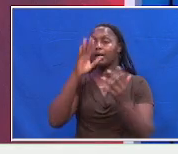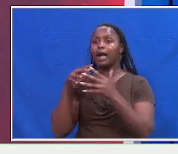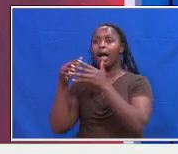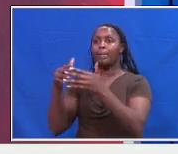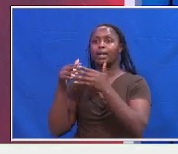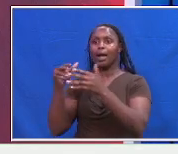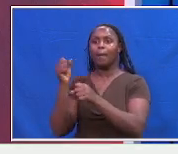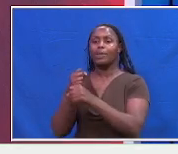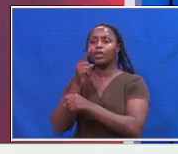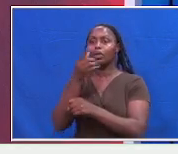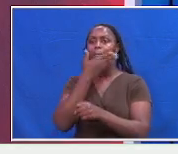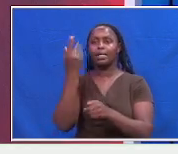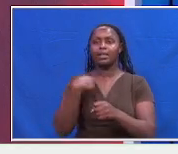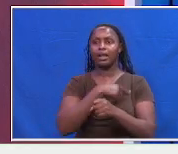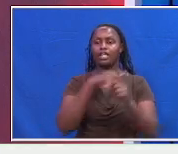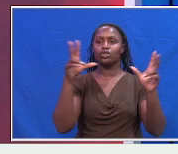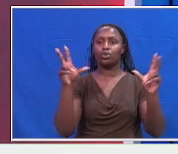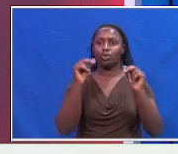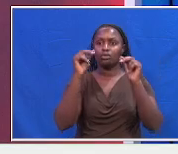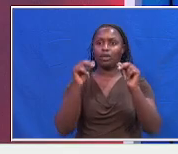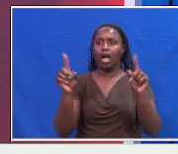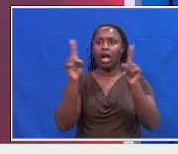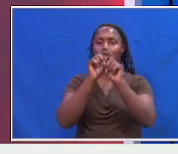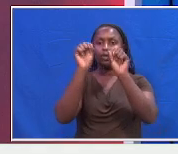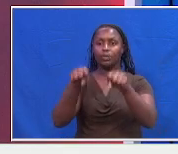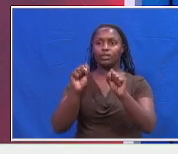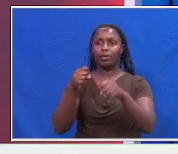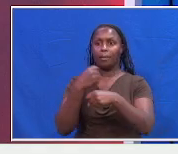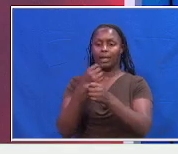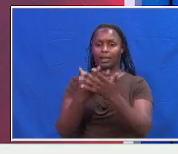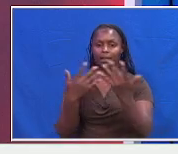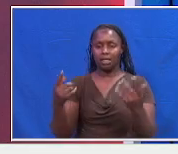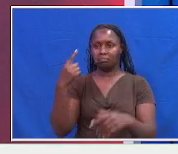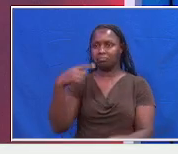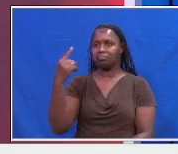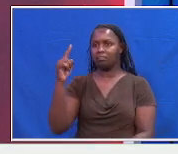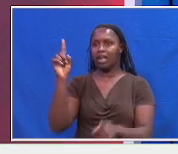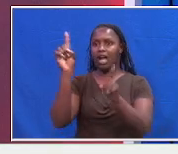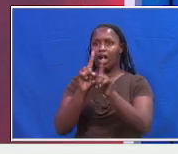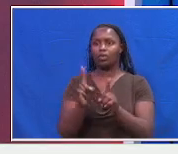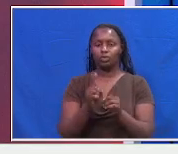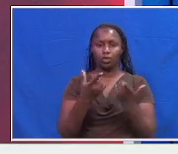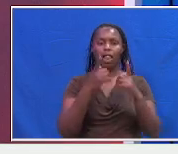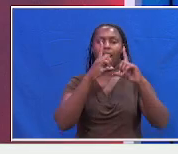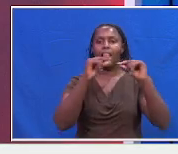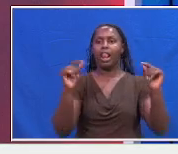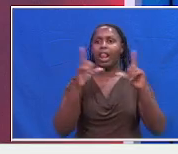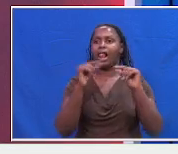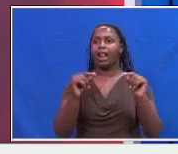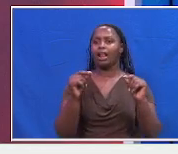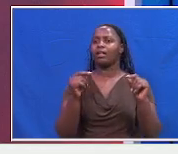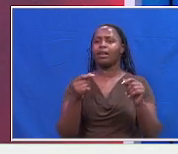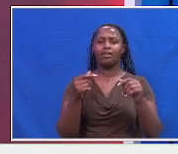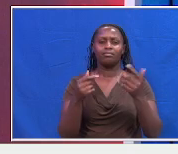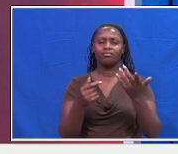you better than us, and they can make as irresponsible and frankly foolish statements as some of our politicians